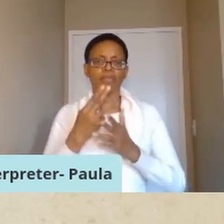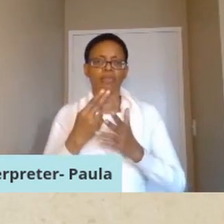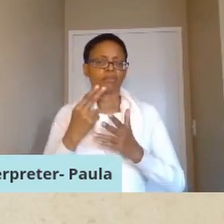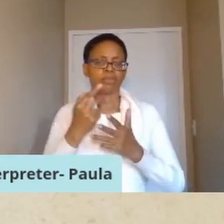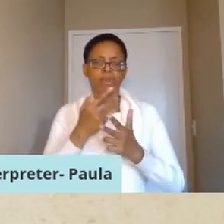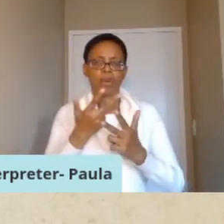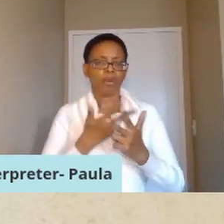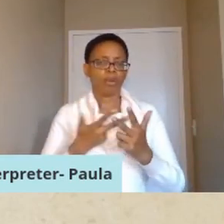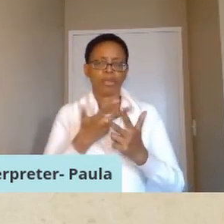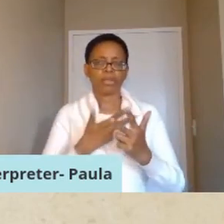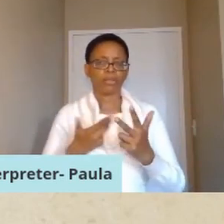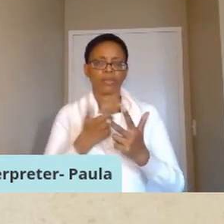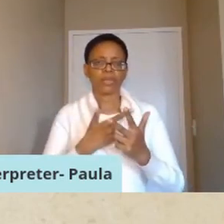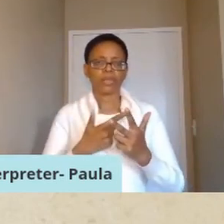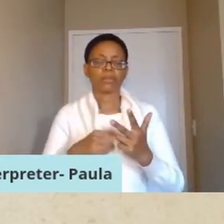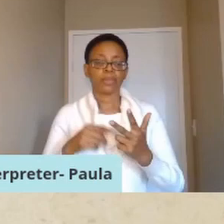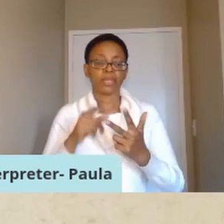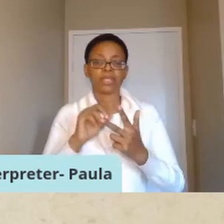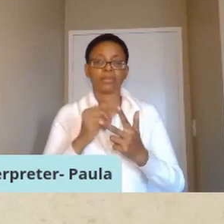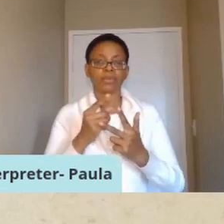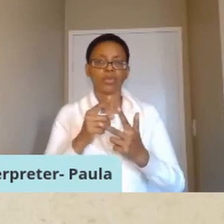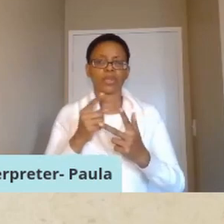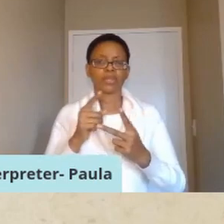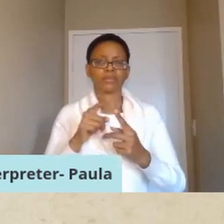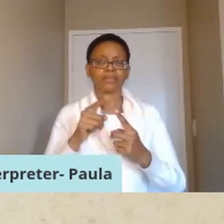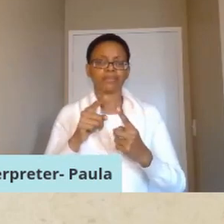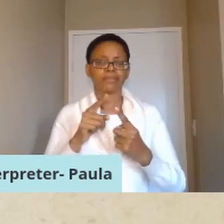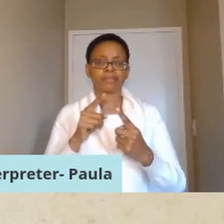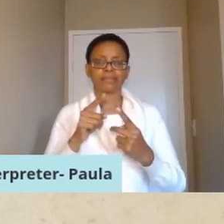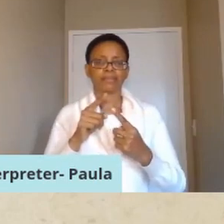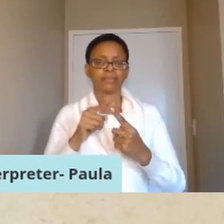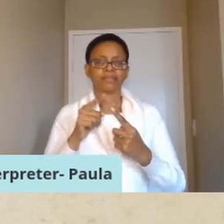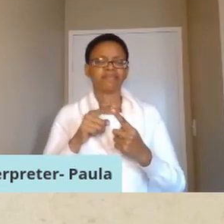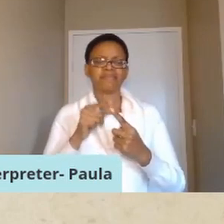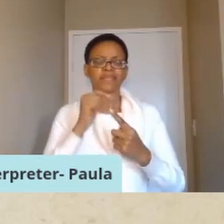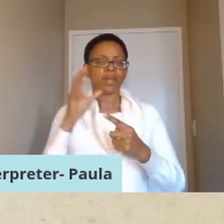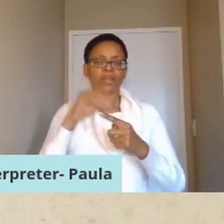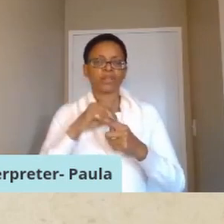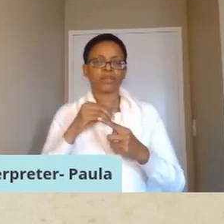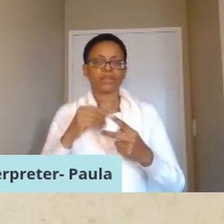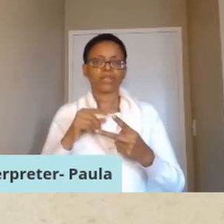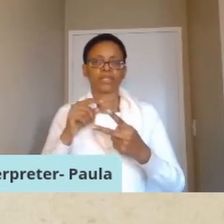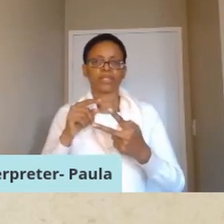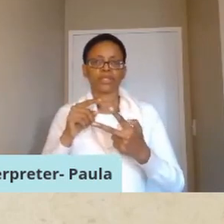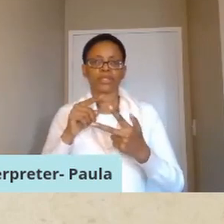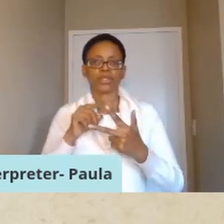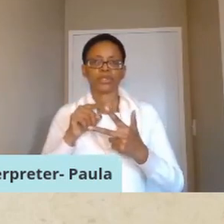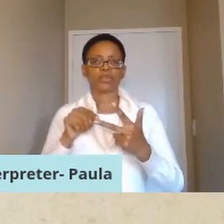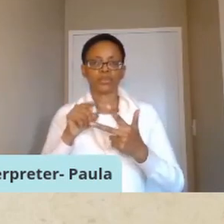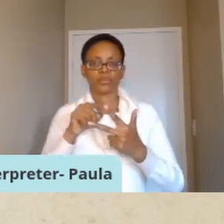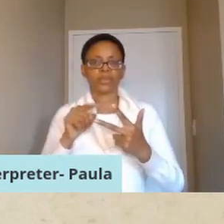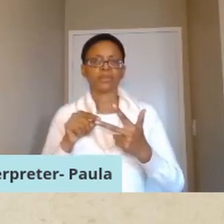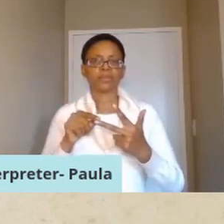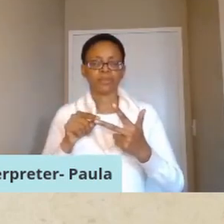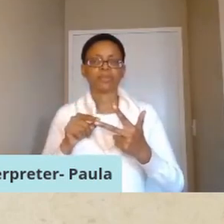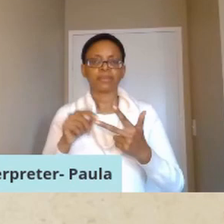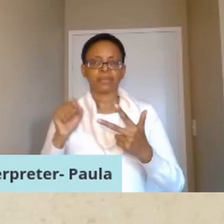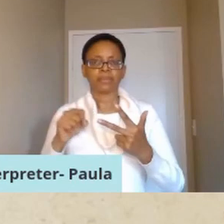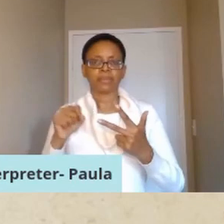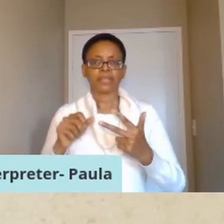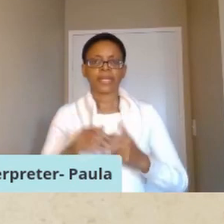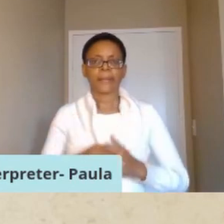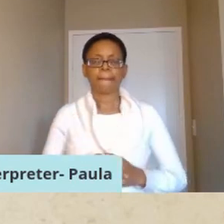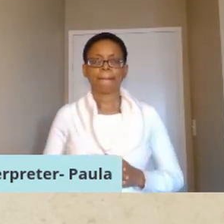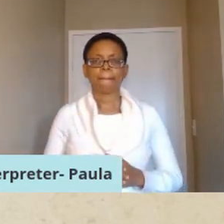this presentation. It is generally accepted that extreme,